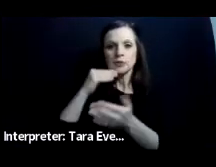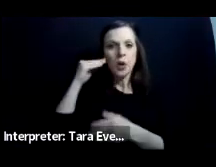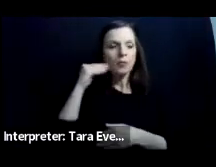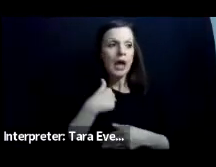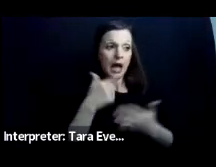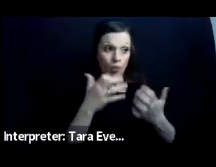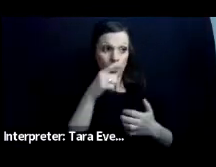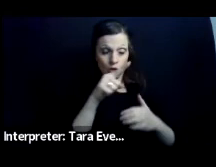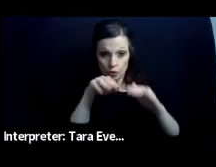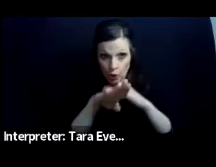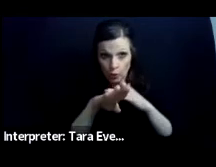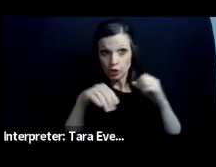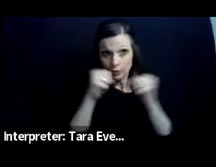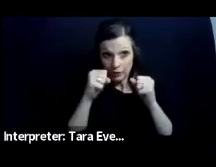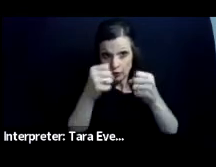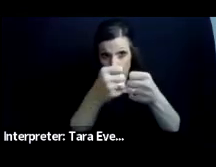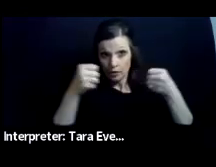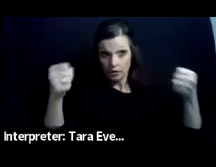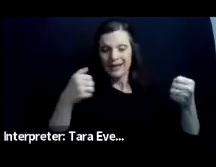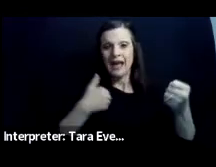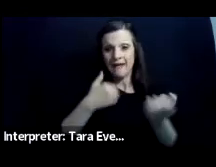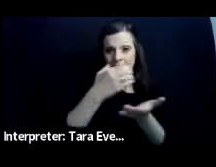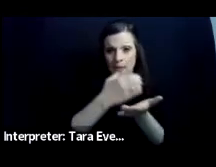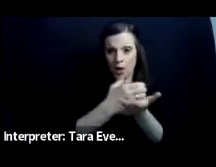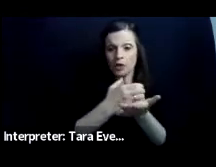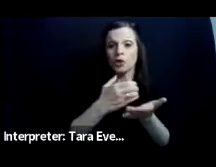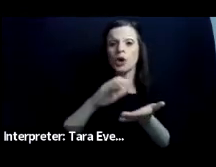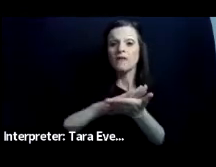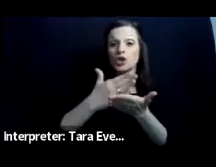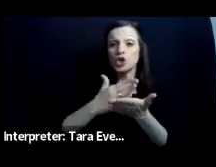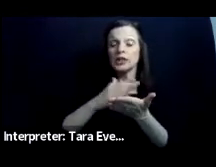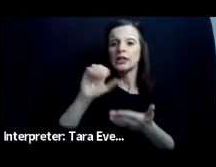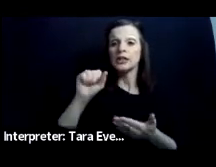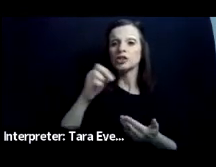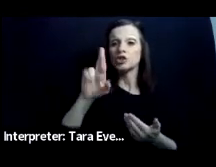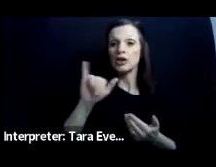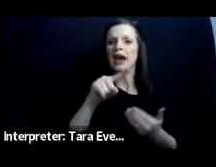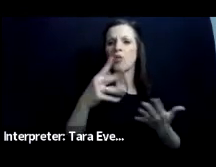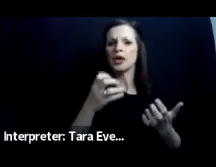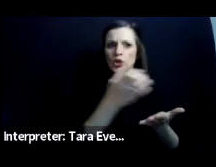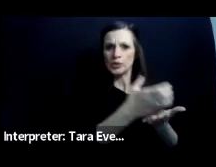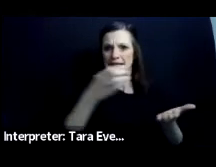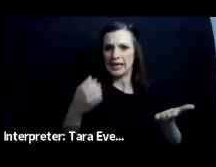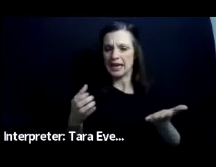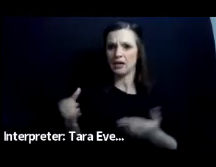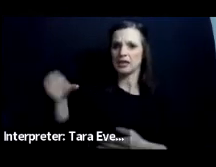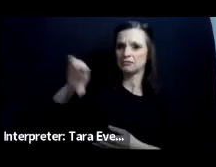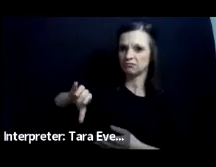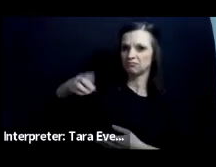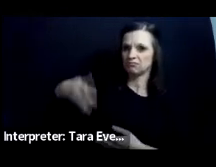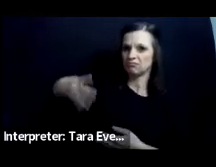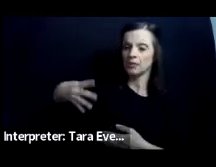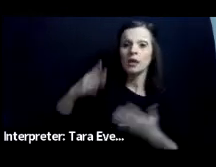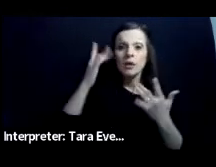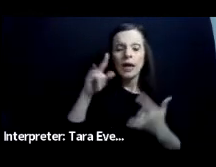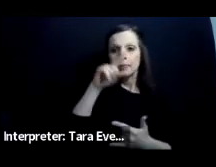Reese's cooking sherry in the refrigerator, and I want you to take it out and dispose of it because he's going to be here in the house by himself, and I don't want him to